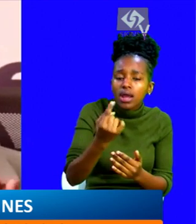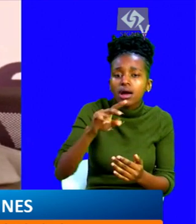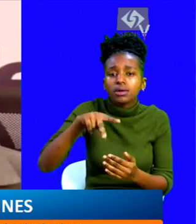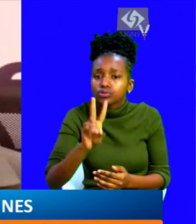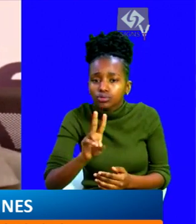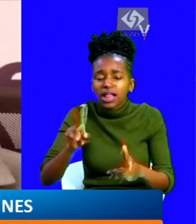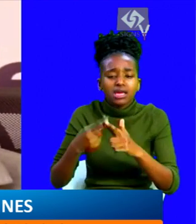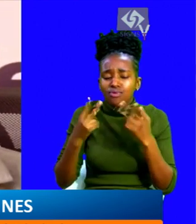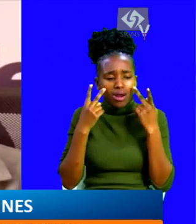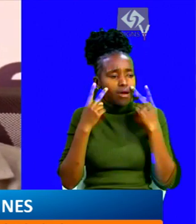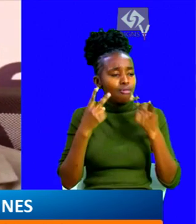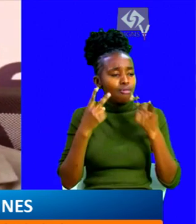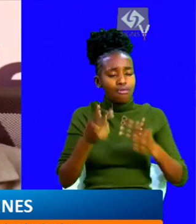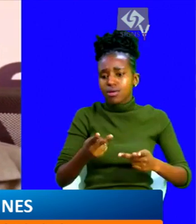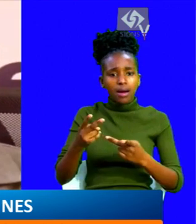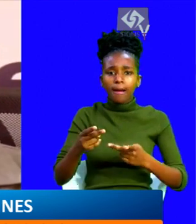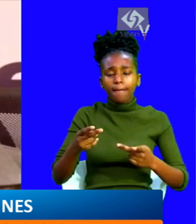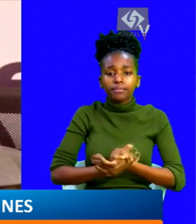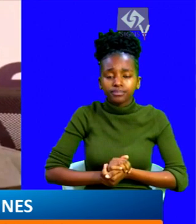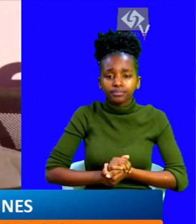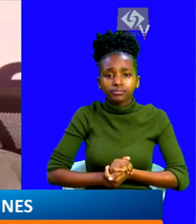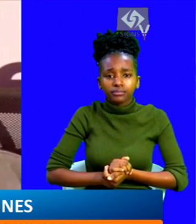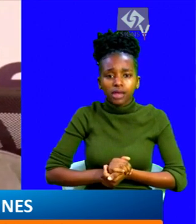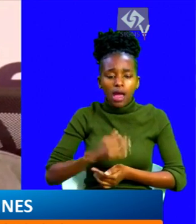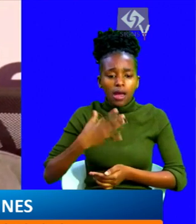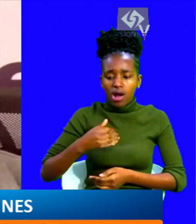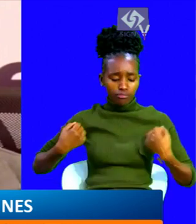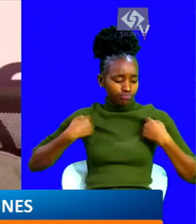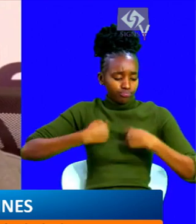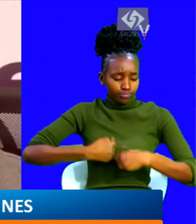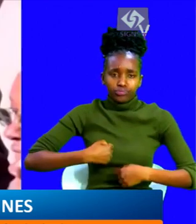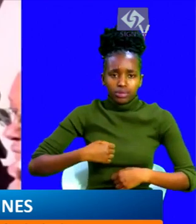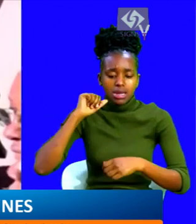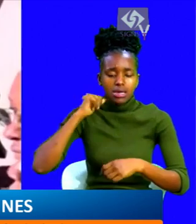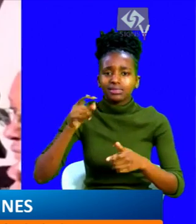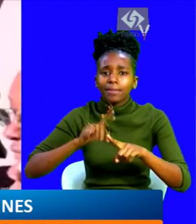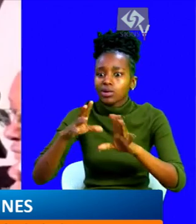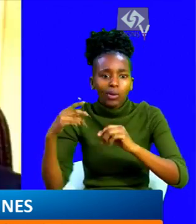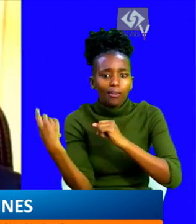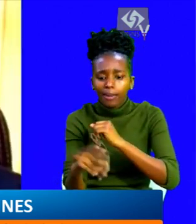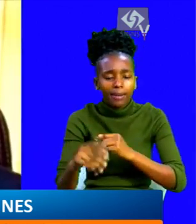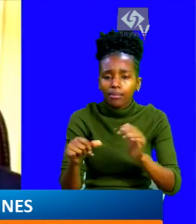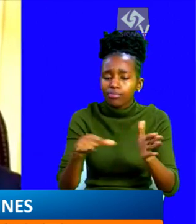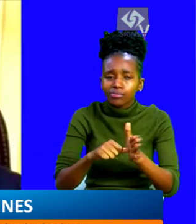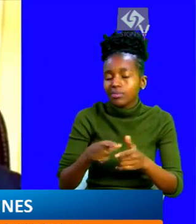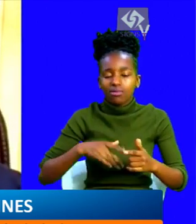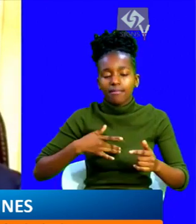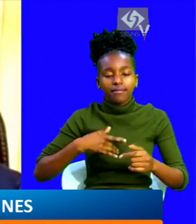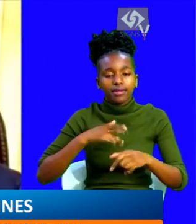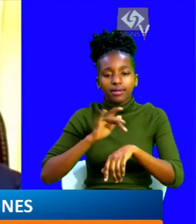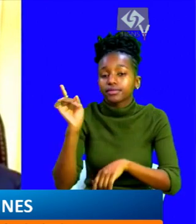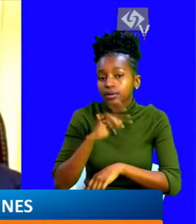18 hours that are going to be lost. The secondary schools with 40 minutes and 10 lessons in a